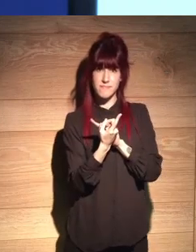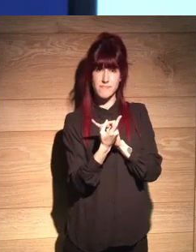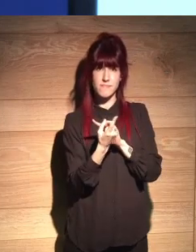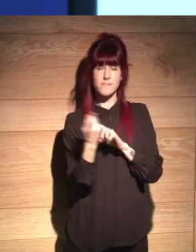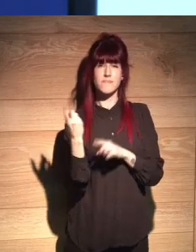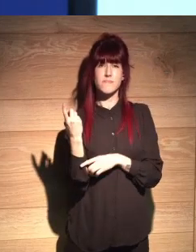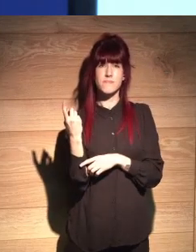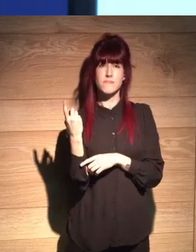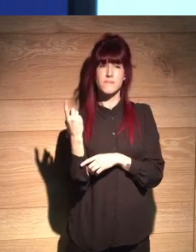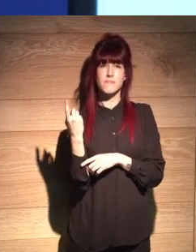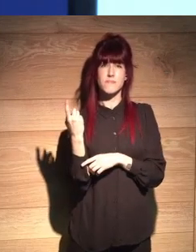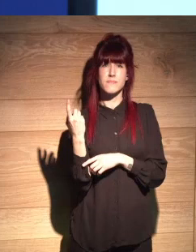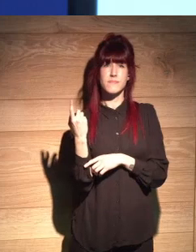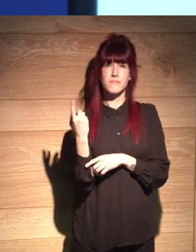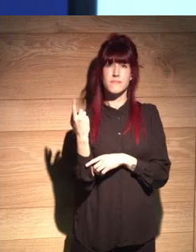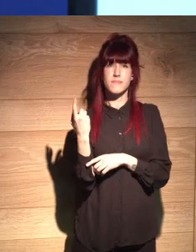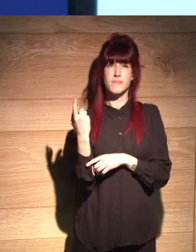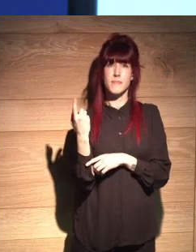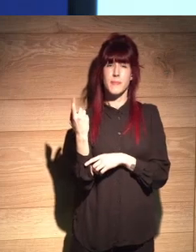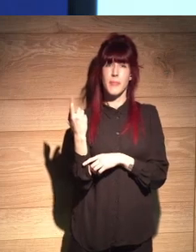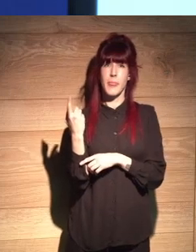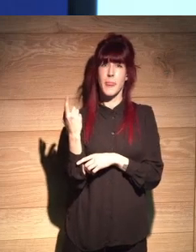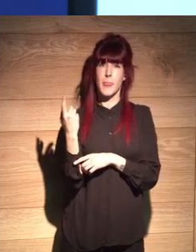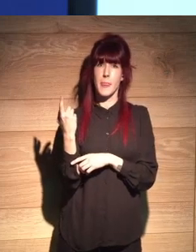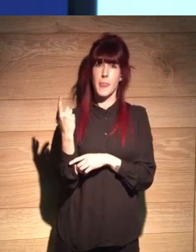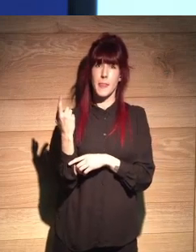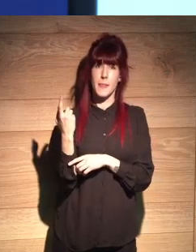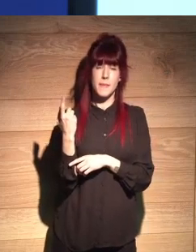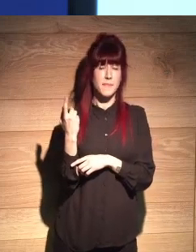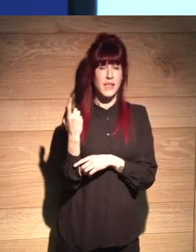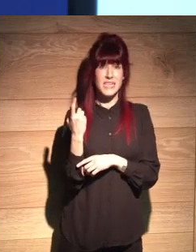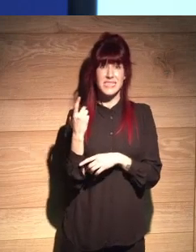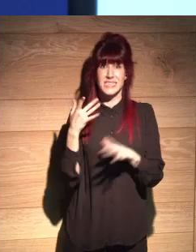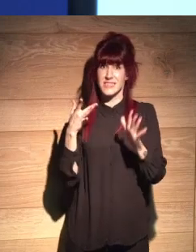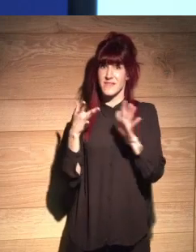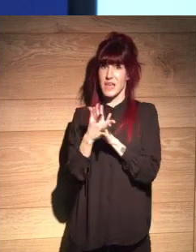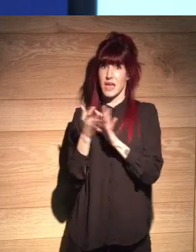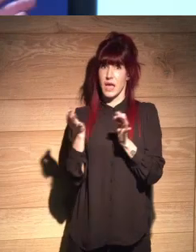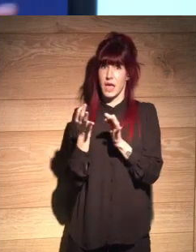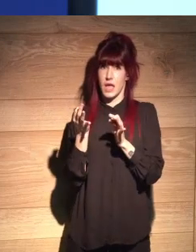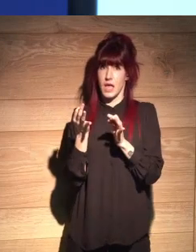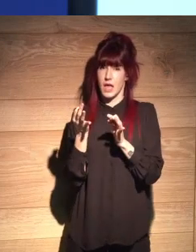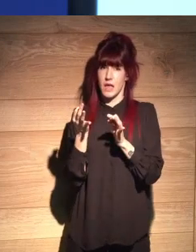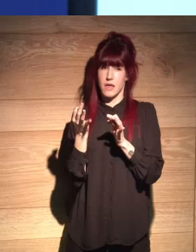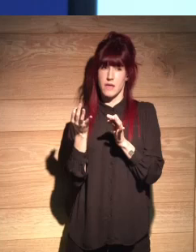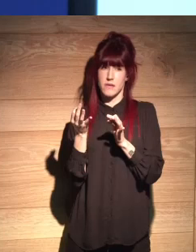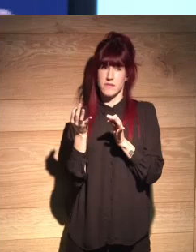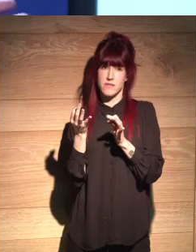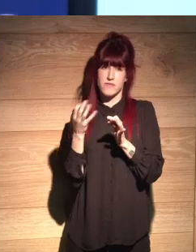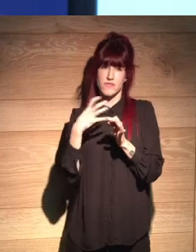requiring this cultural shift will be not something that can be delegated, for example, to